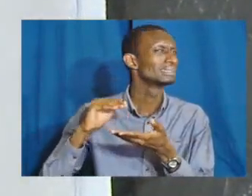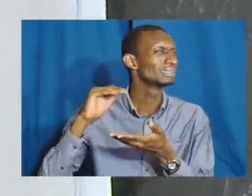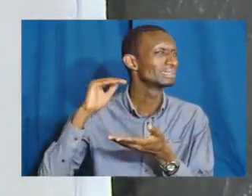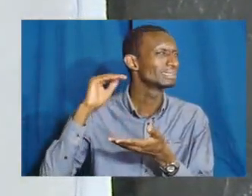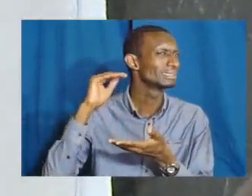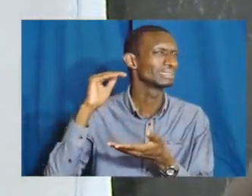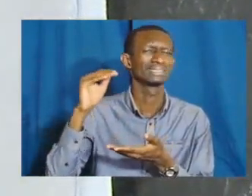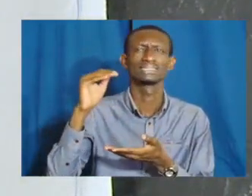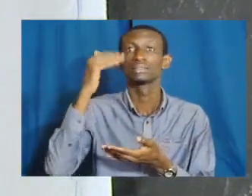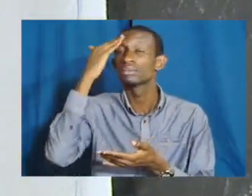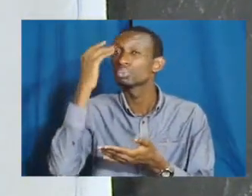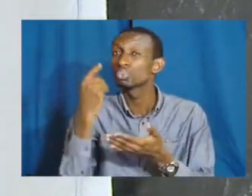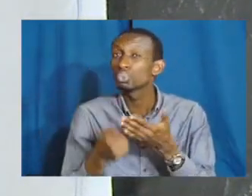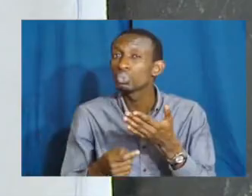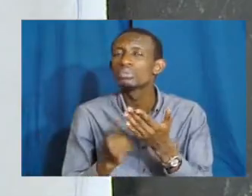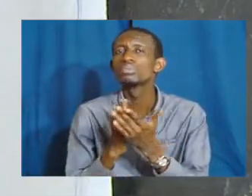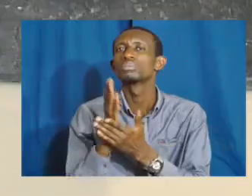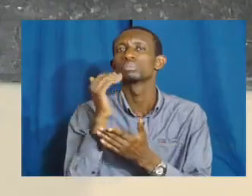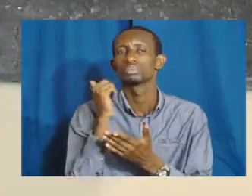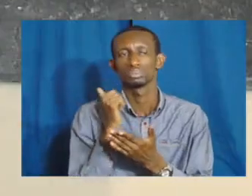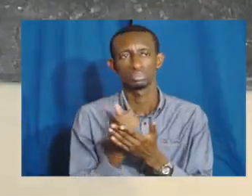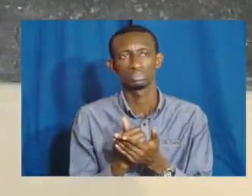Why? It is because